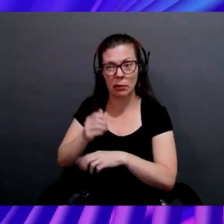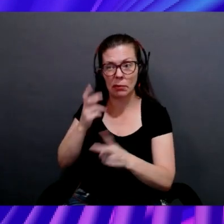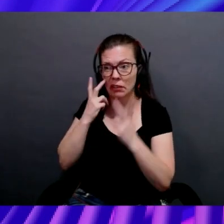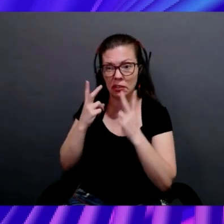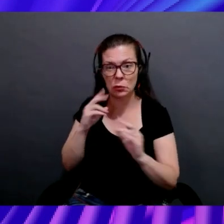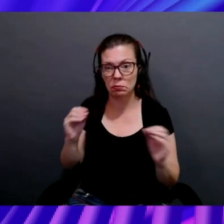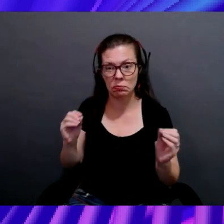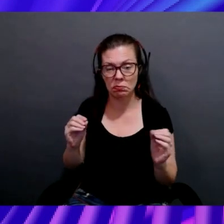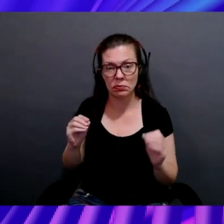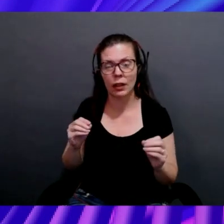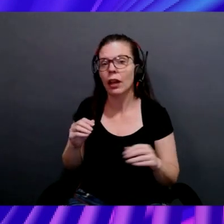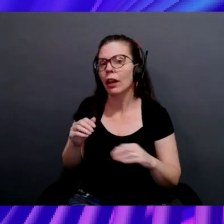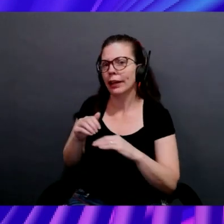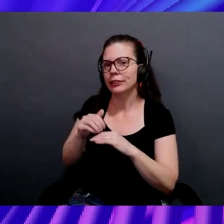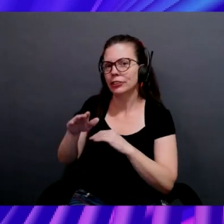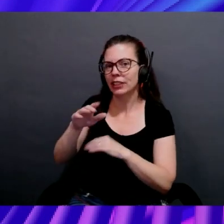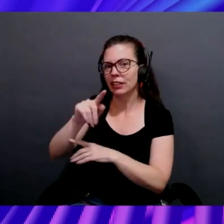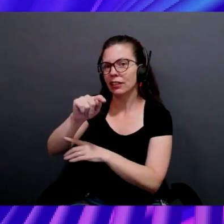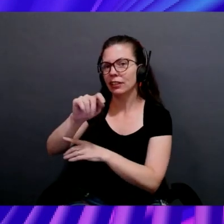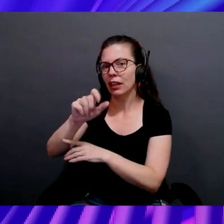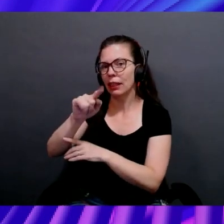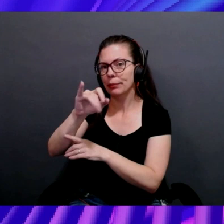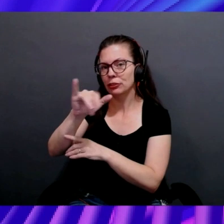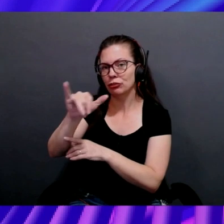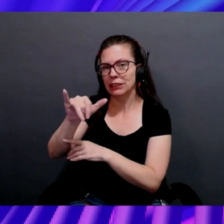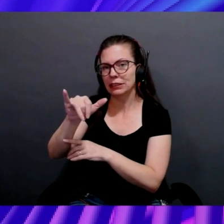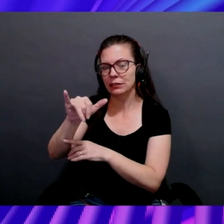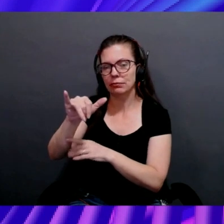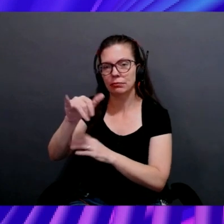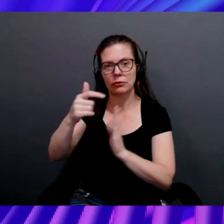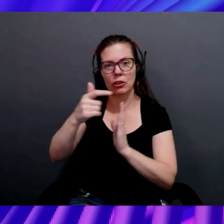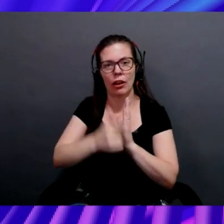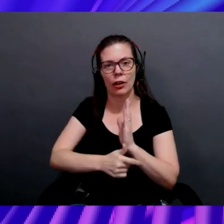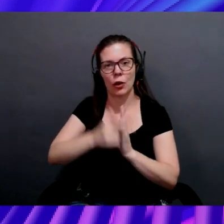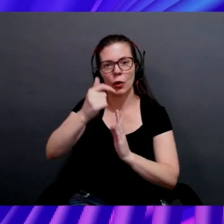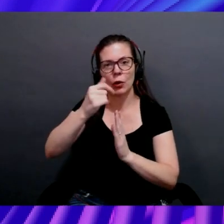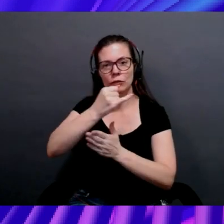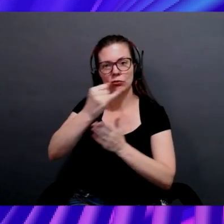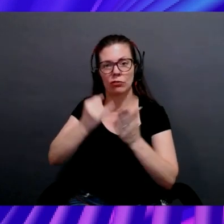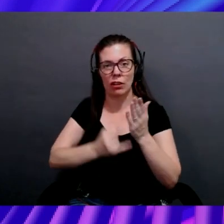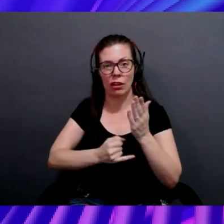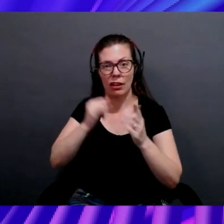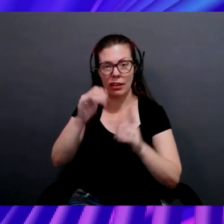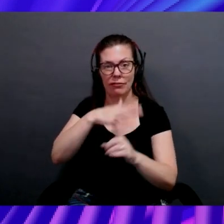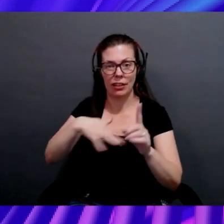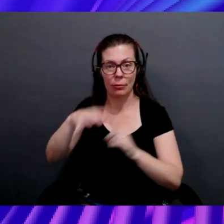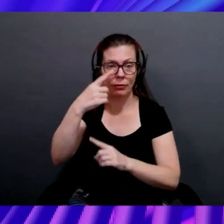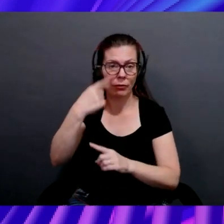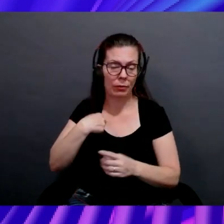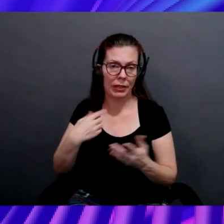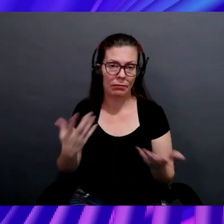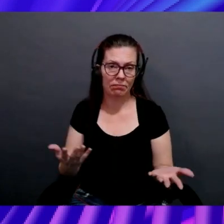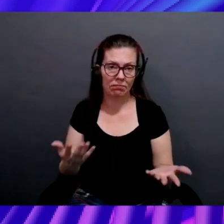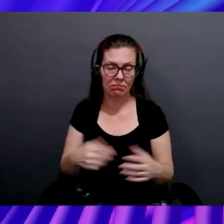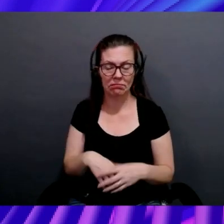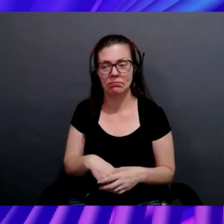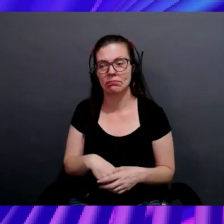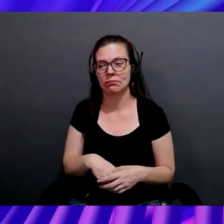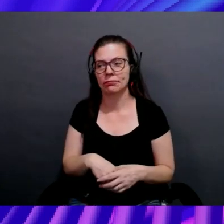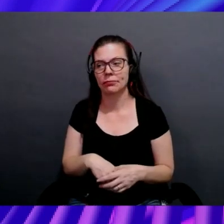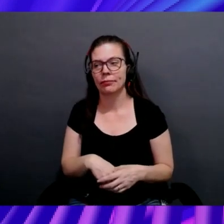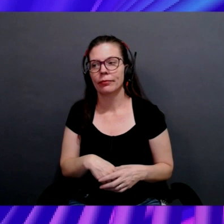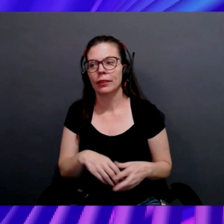just sending in telemetry, and it's auto-drawing the environment for me. I can also see